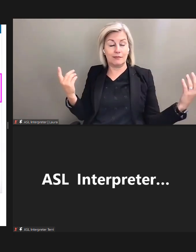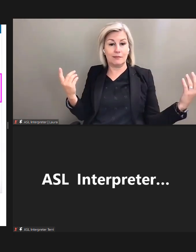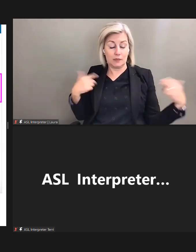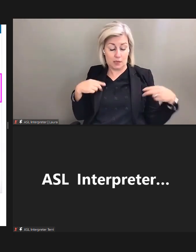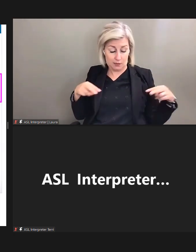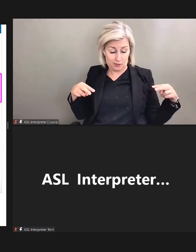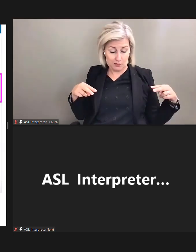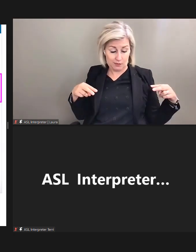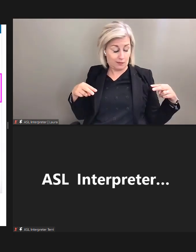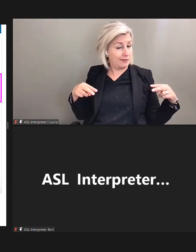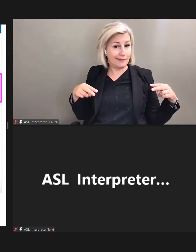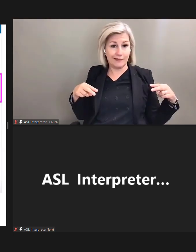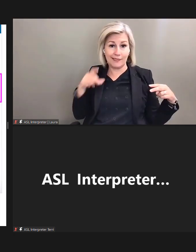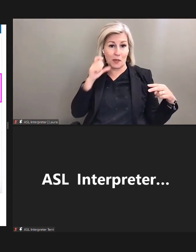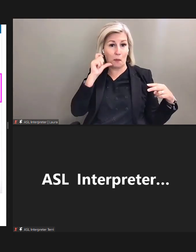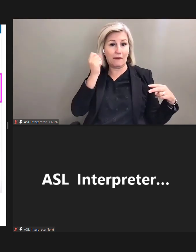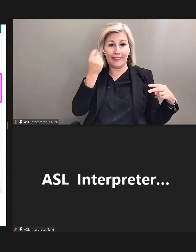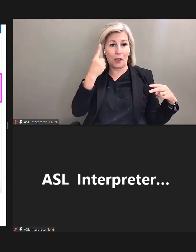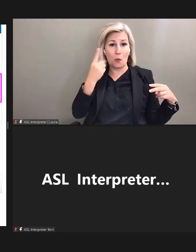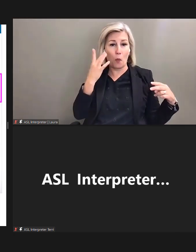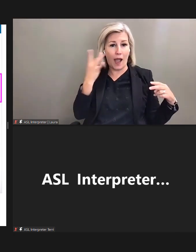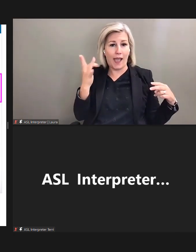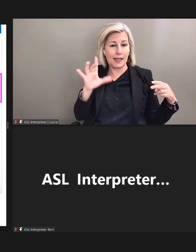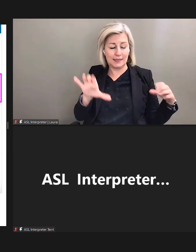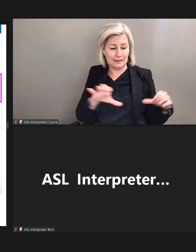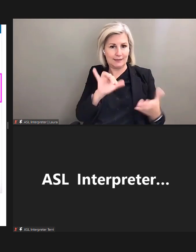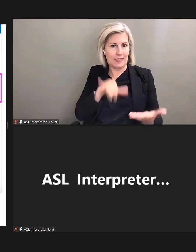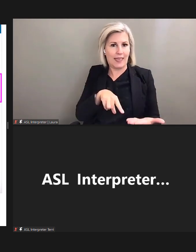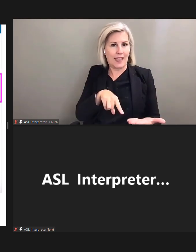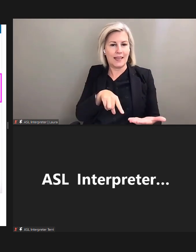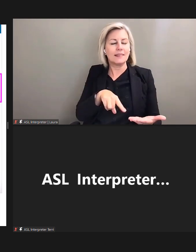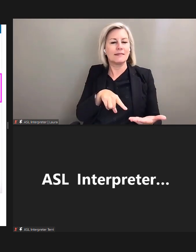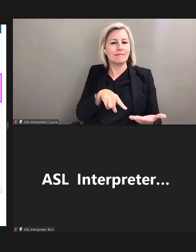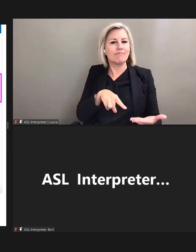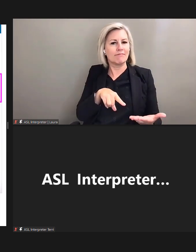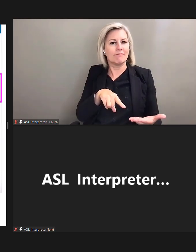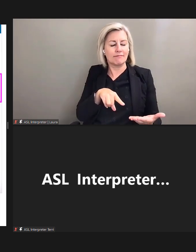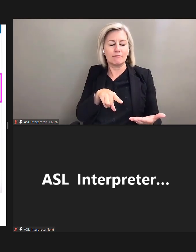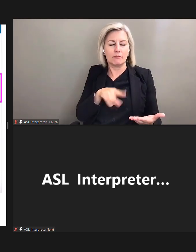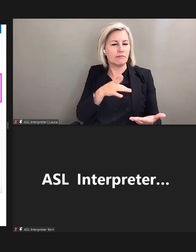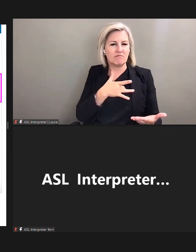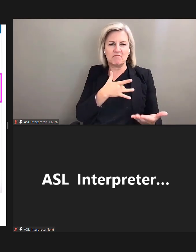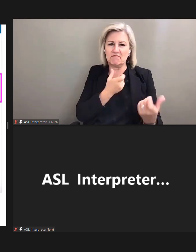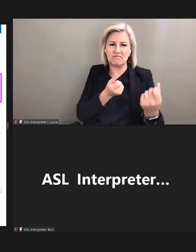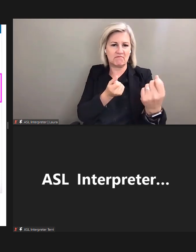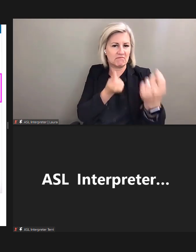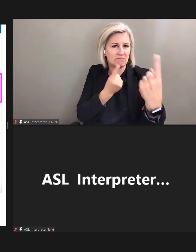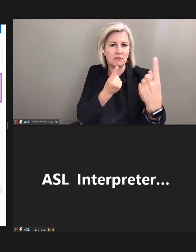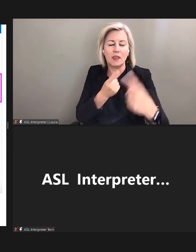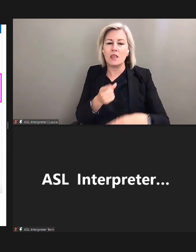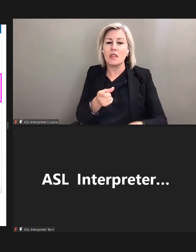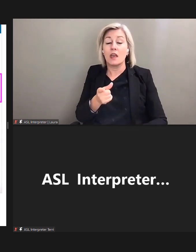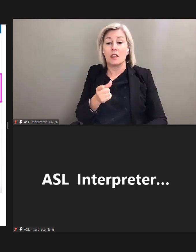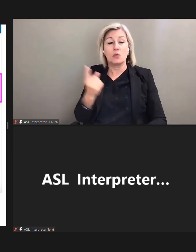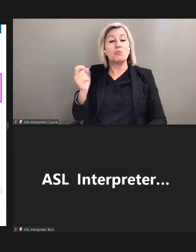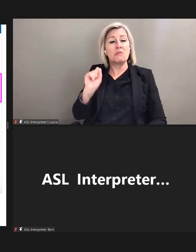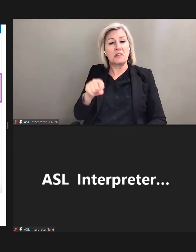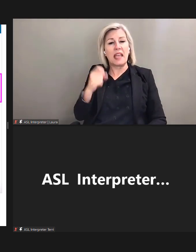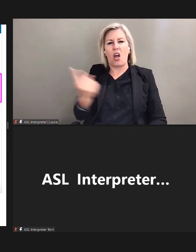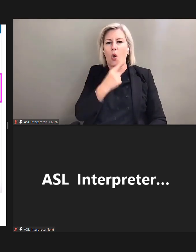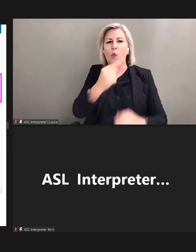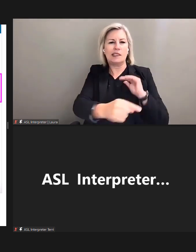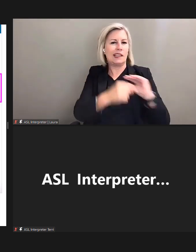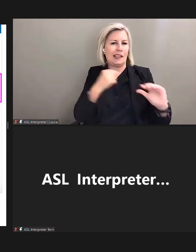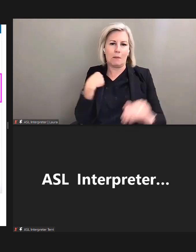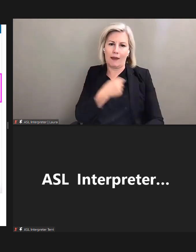that you just flat out don't understand. And that really is, I mean, you can always